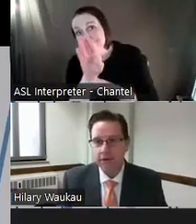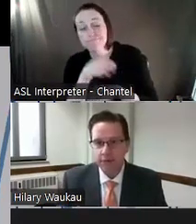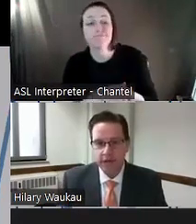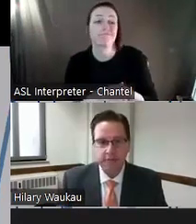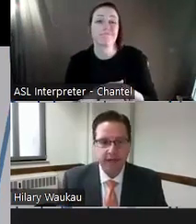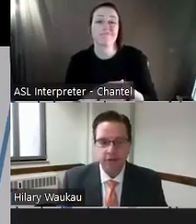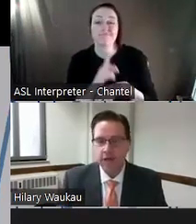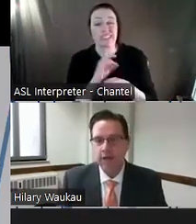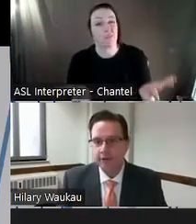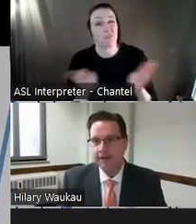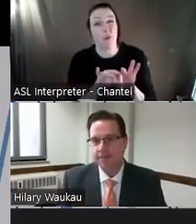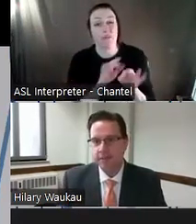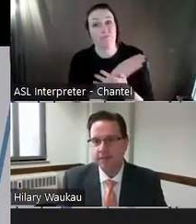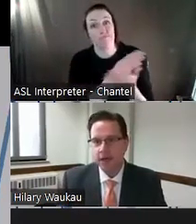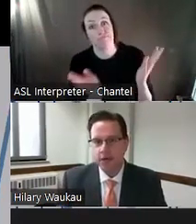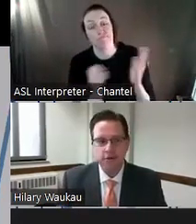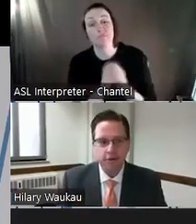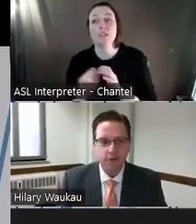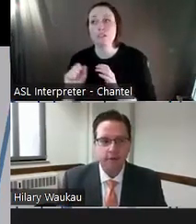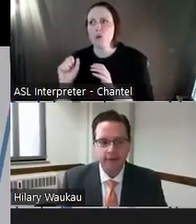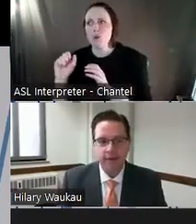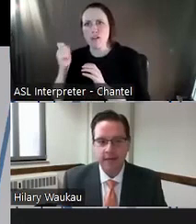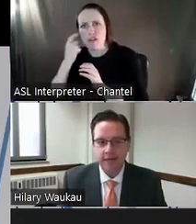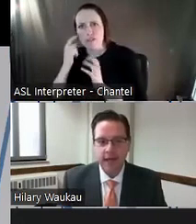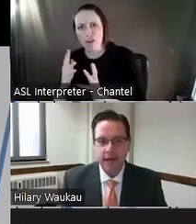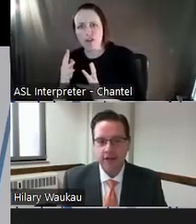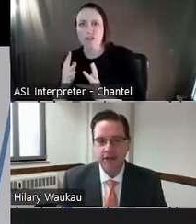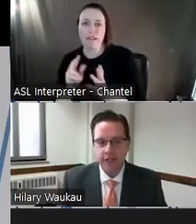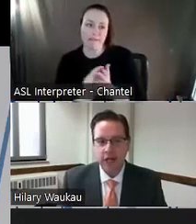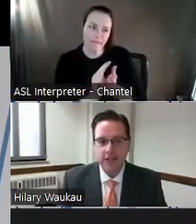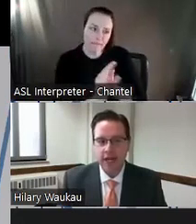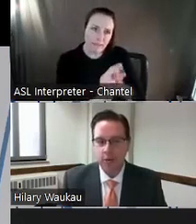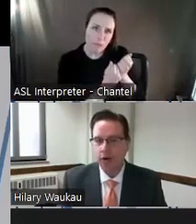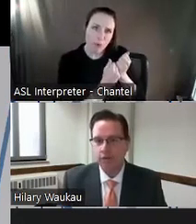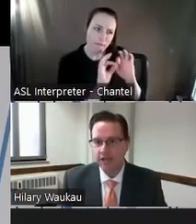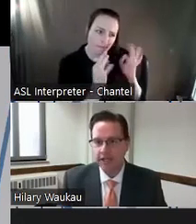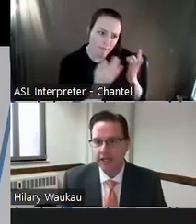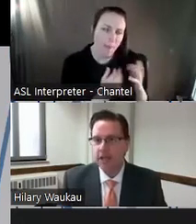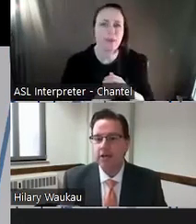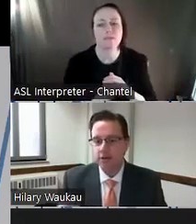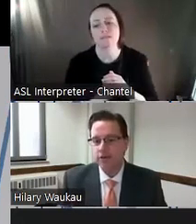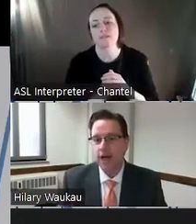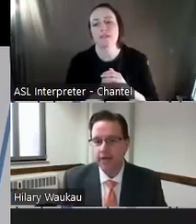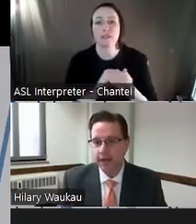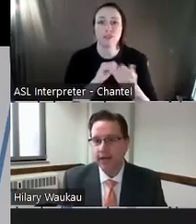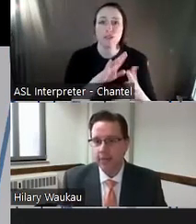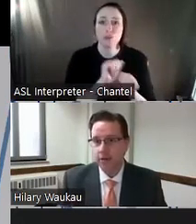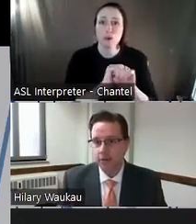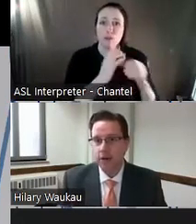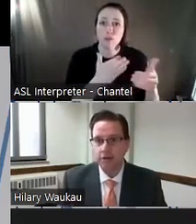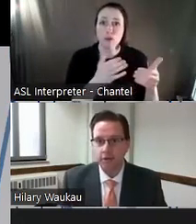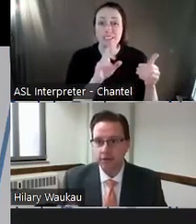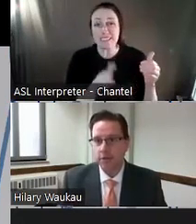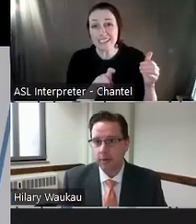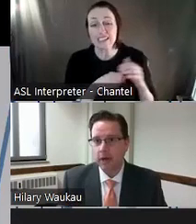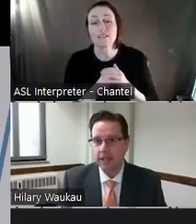Governor Ewer's budget makes critical investments to support families and address longstanding workforce needs to drive economic